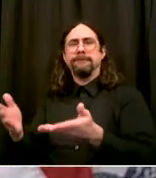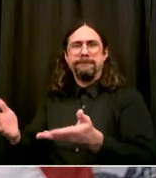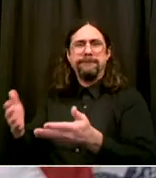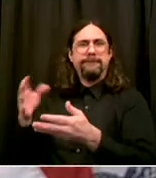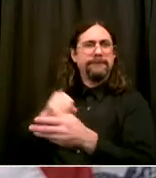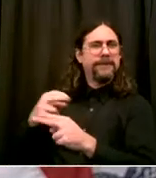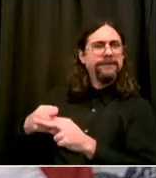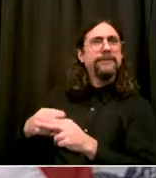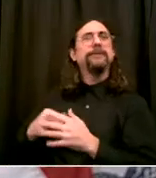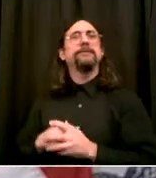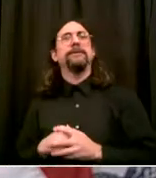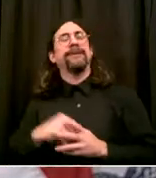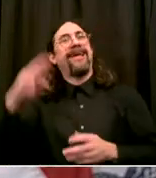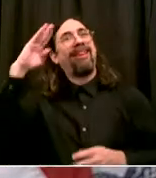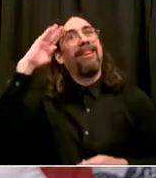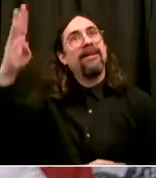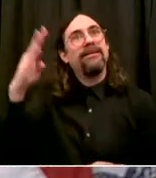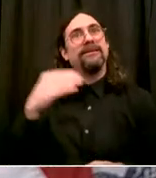couldn't be better.